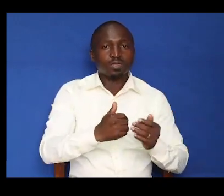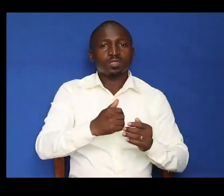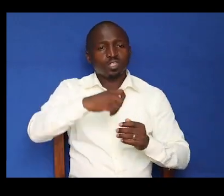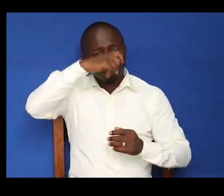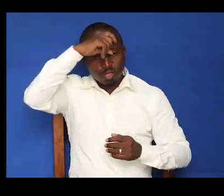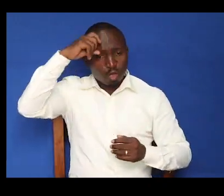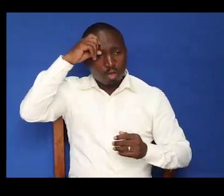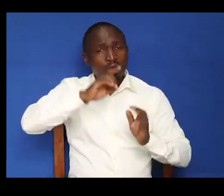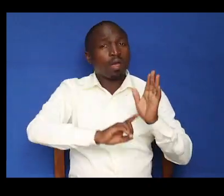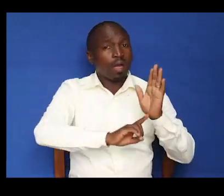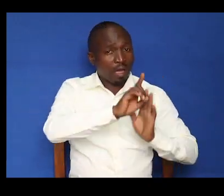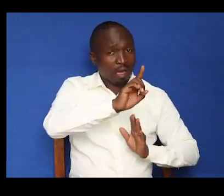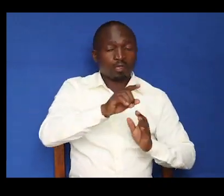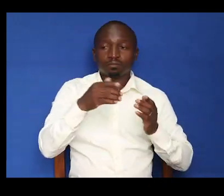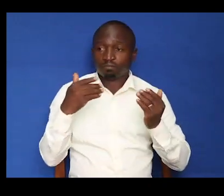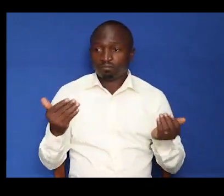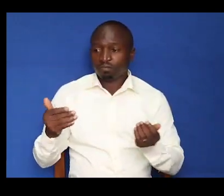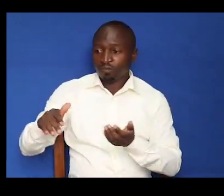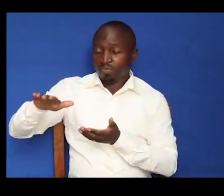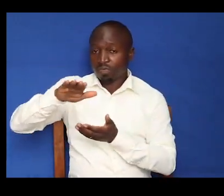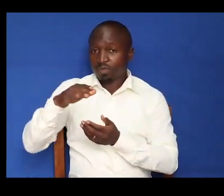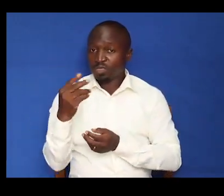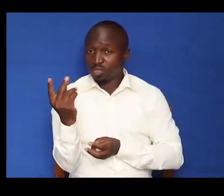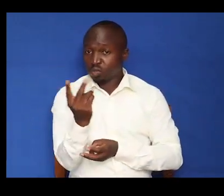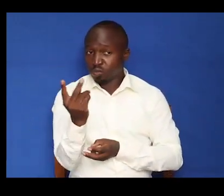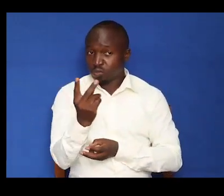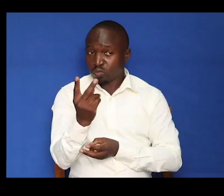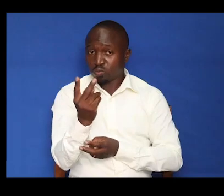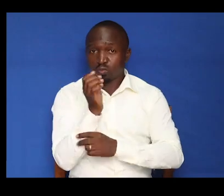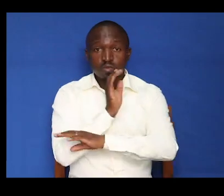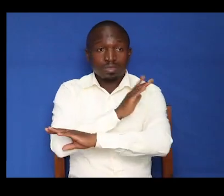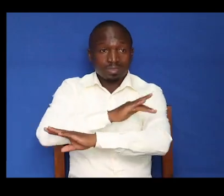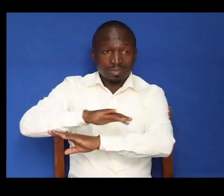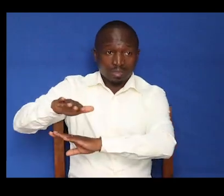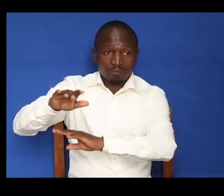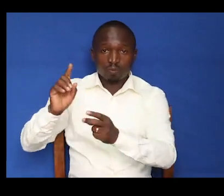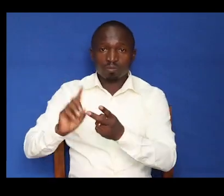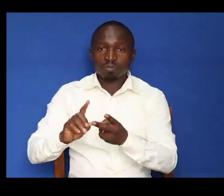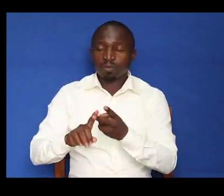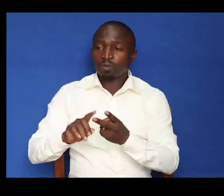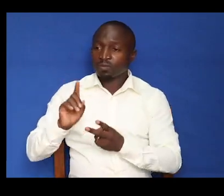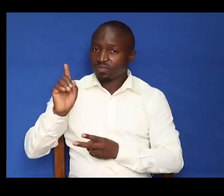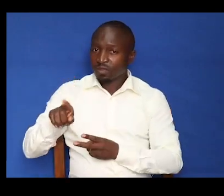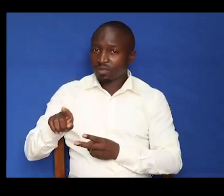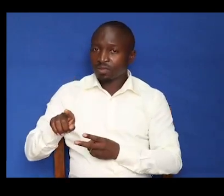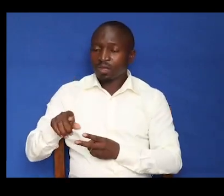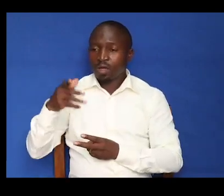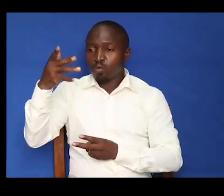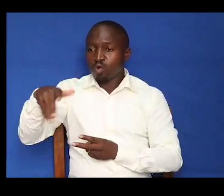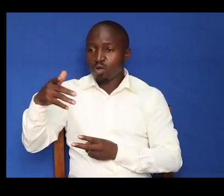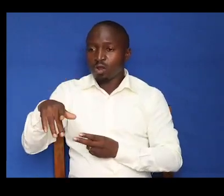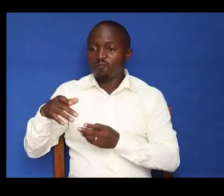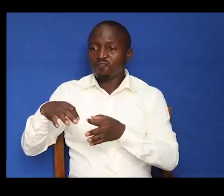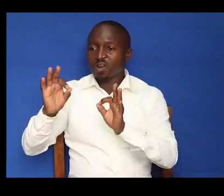But moreover, you should understand, into these two seas, less fresh